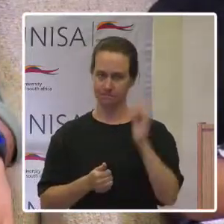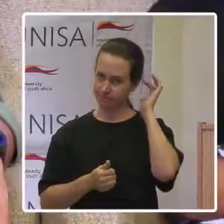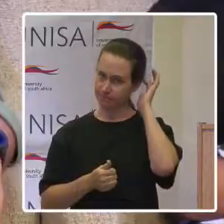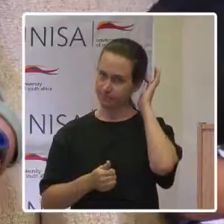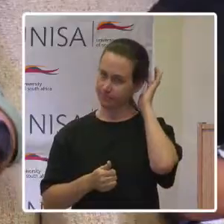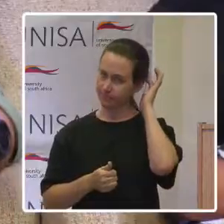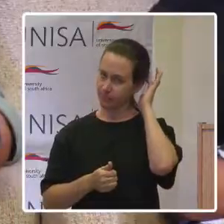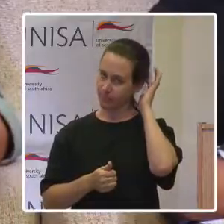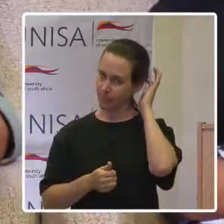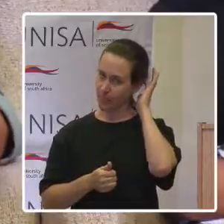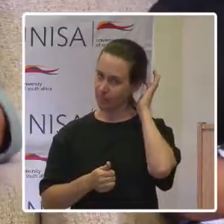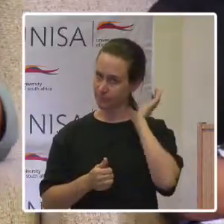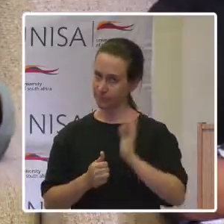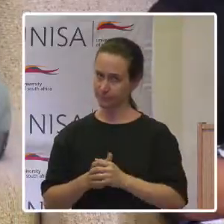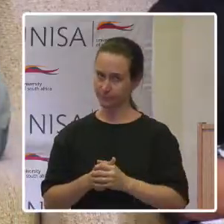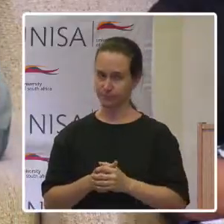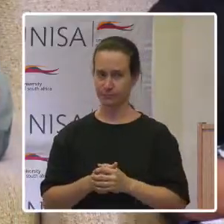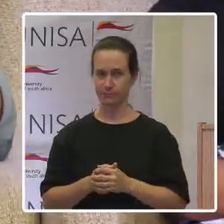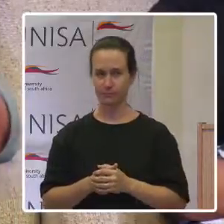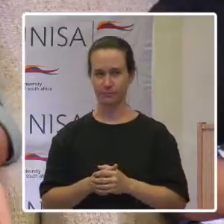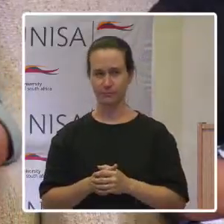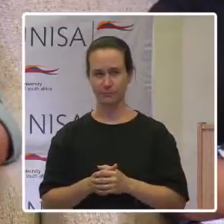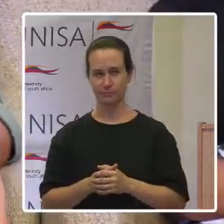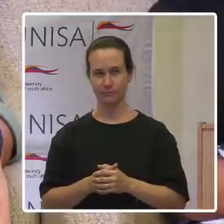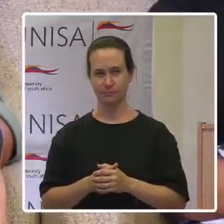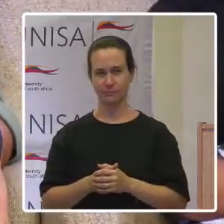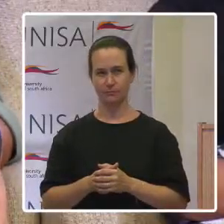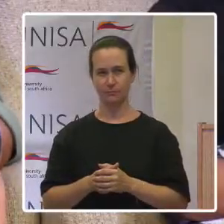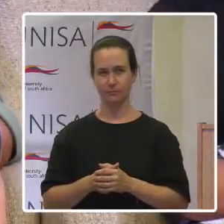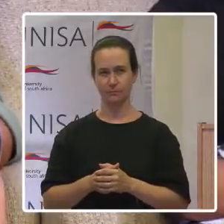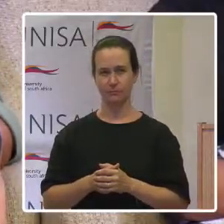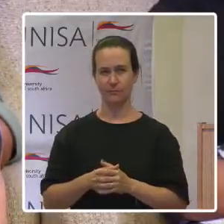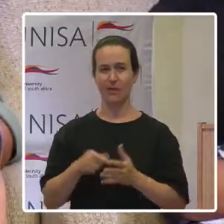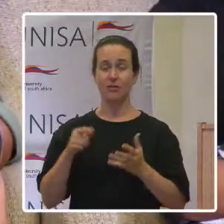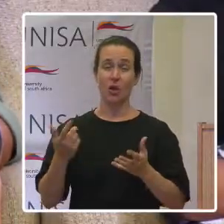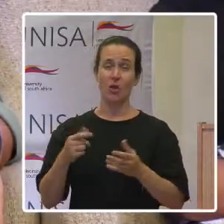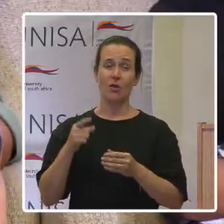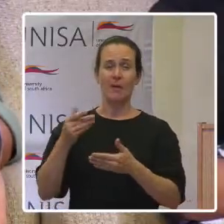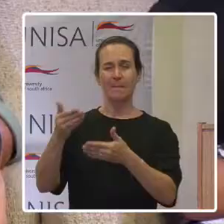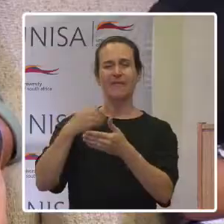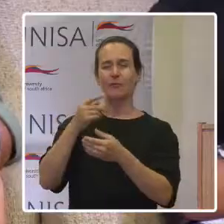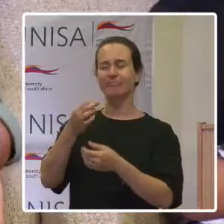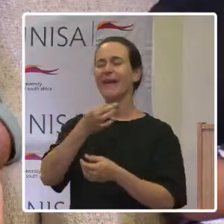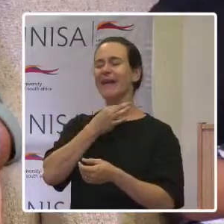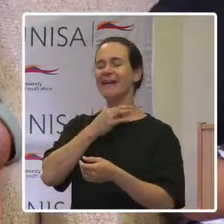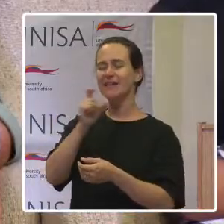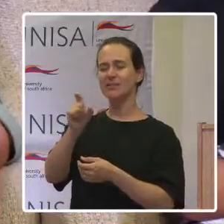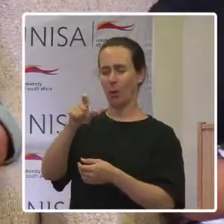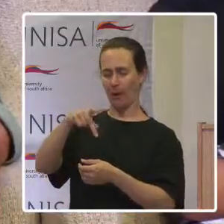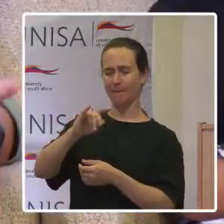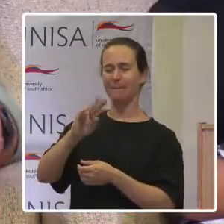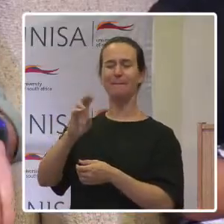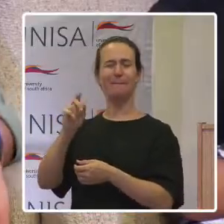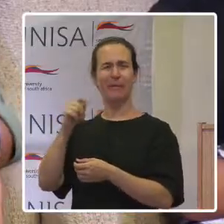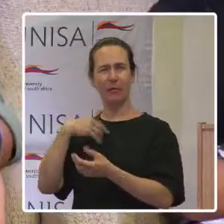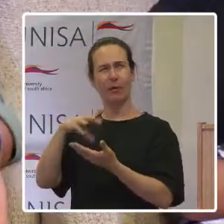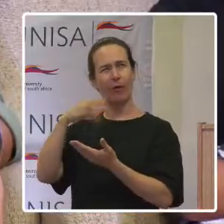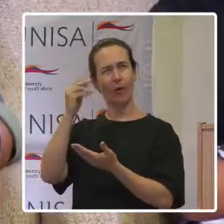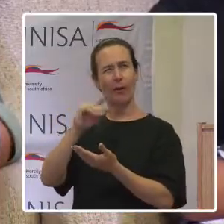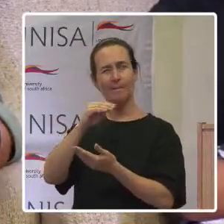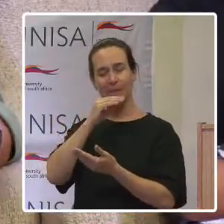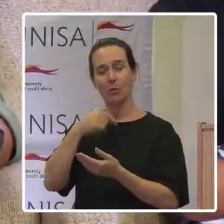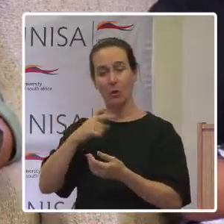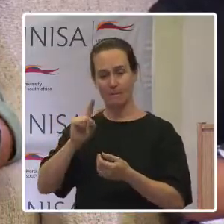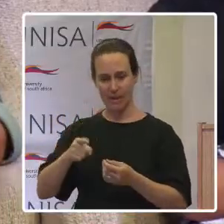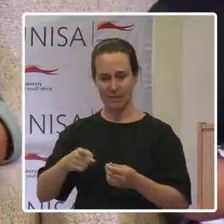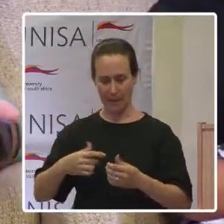carried out. So long before there was the word pivot that we learned with COVID, we actually had to pivot the